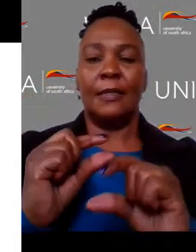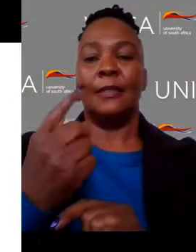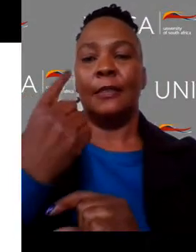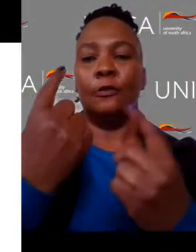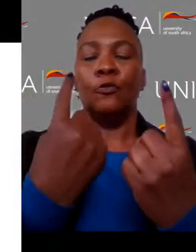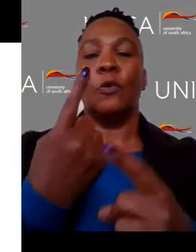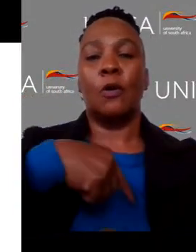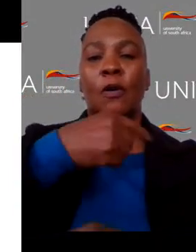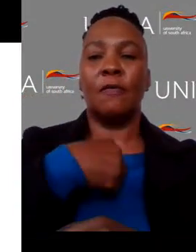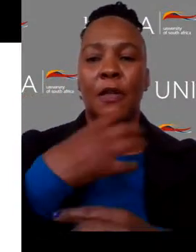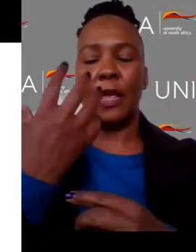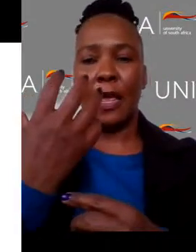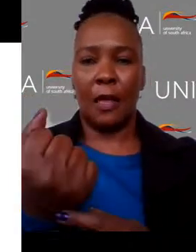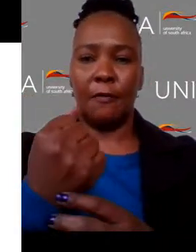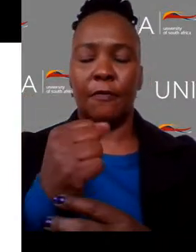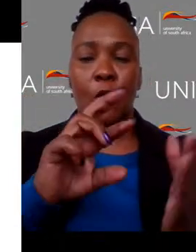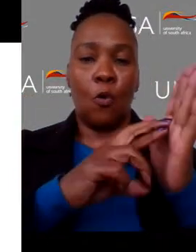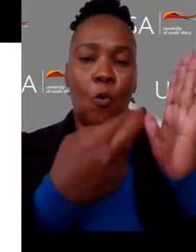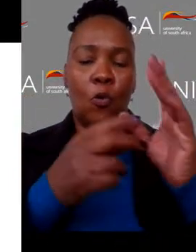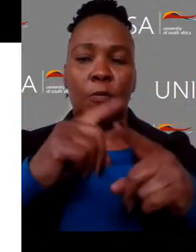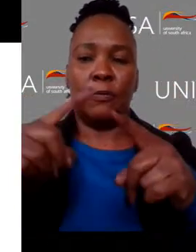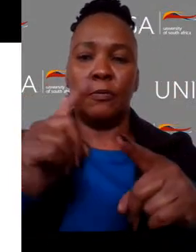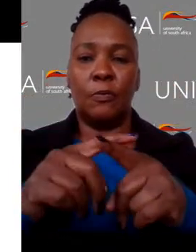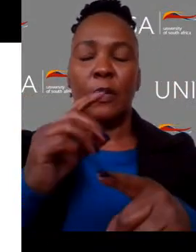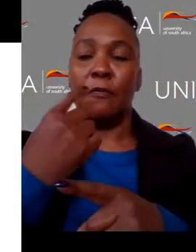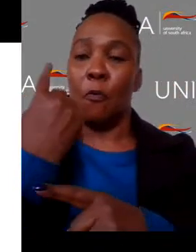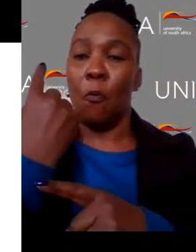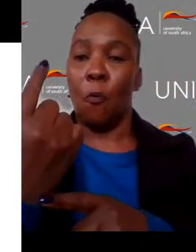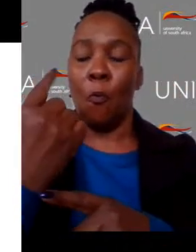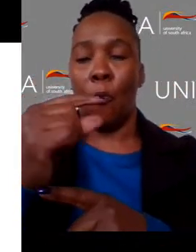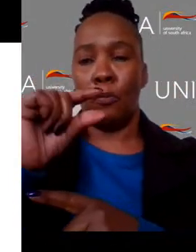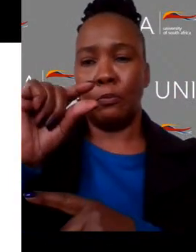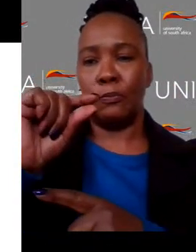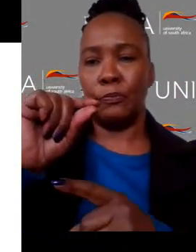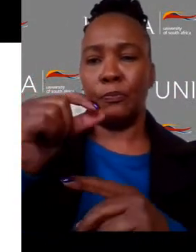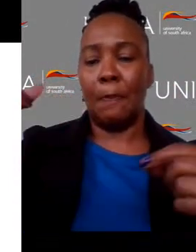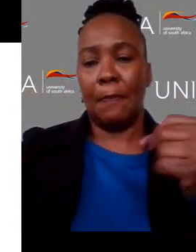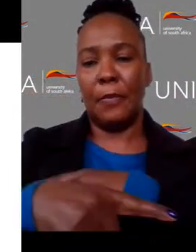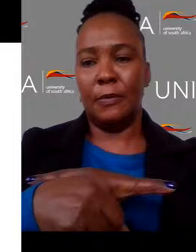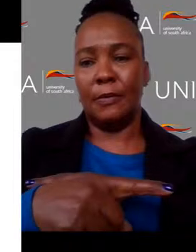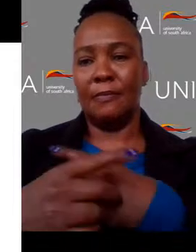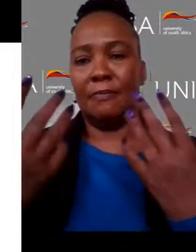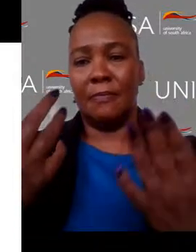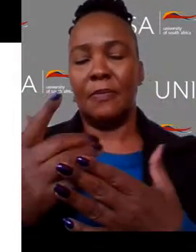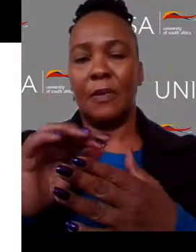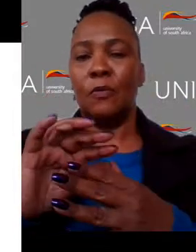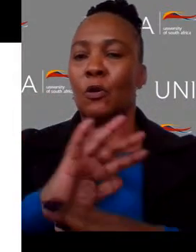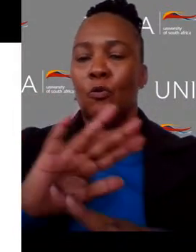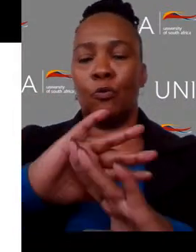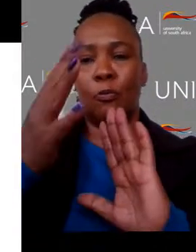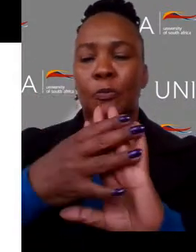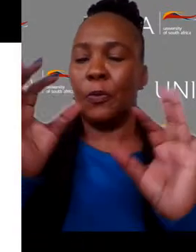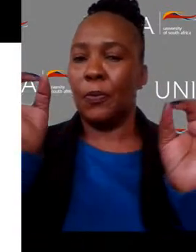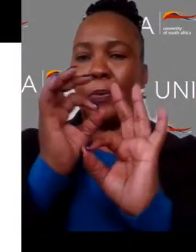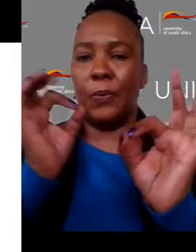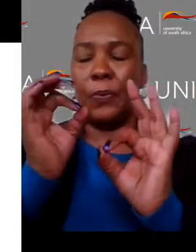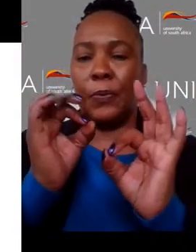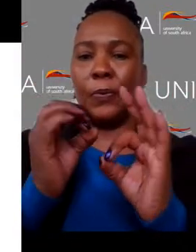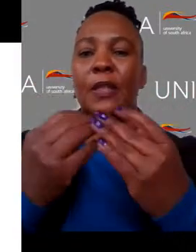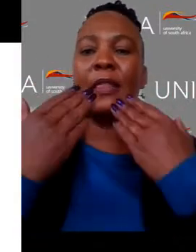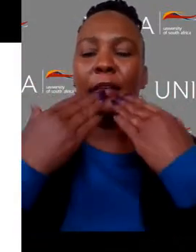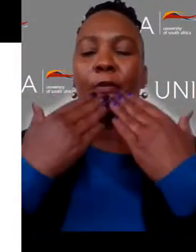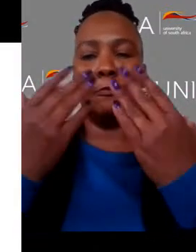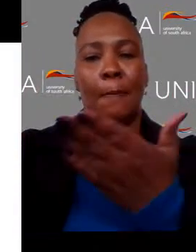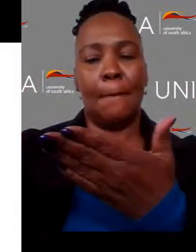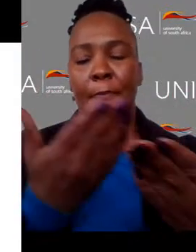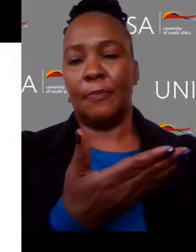piece goes missing, our picture isn't complete. So thank you everyone for being here today, and I'm going to hand it back to